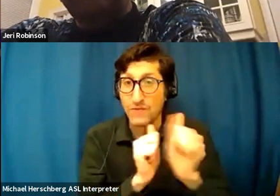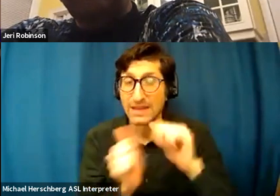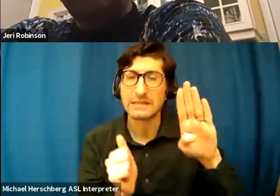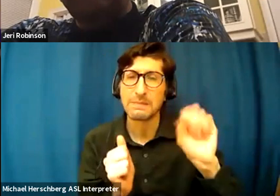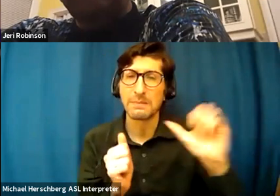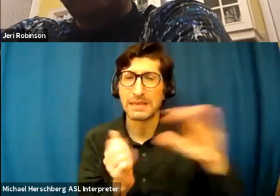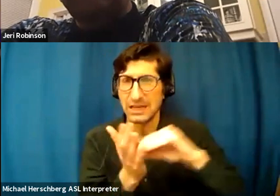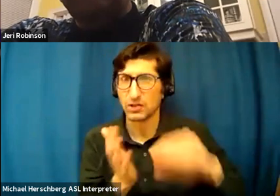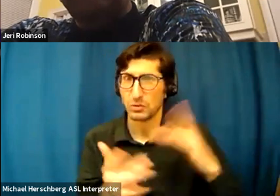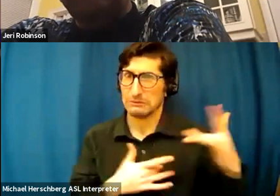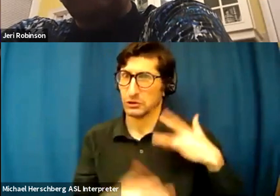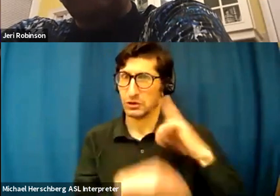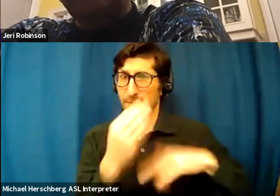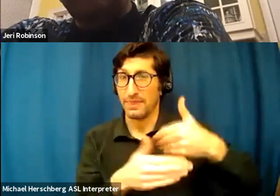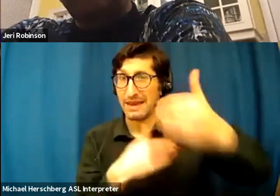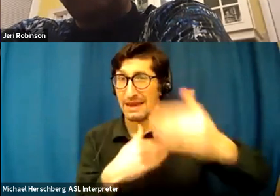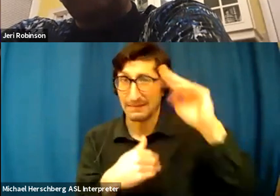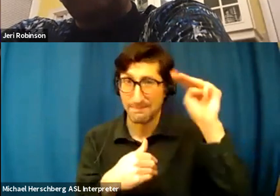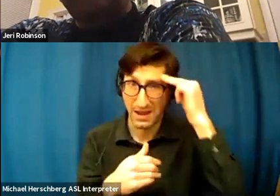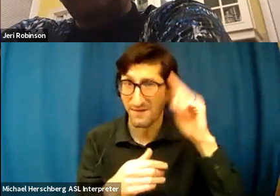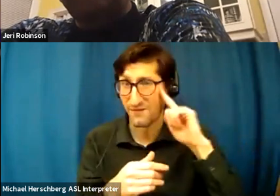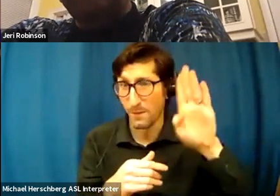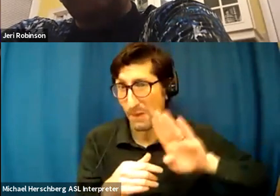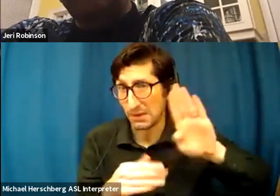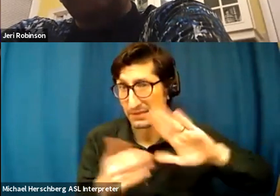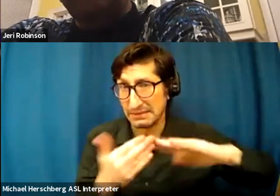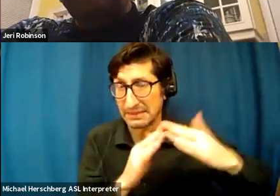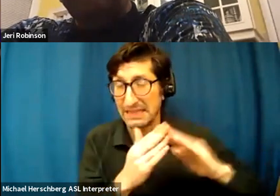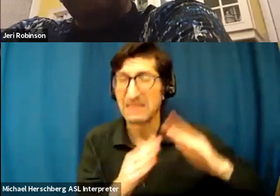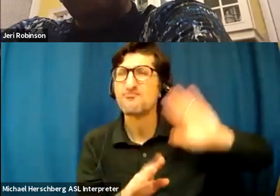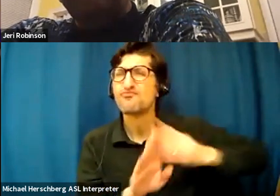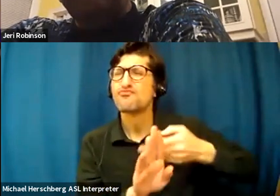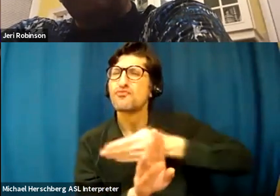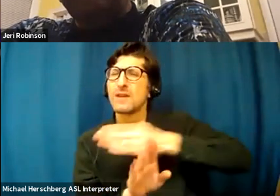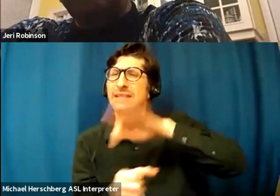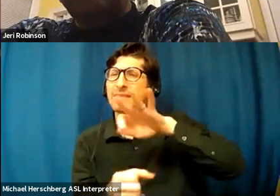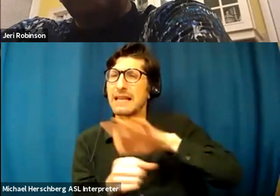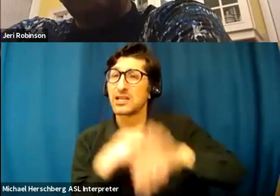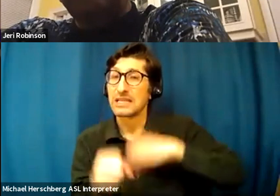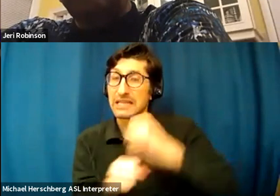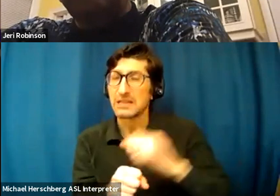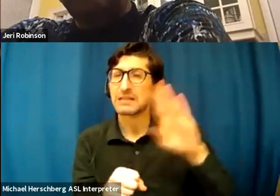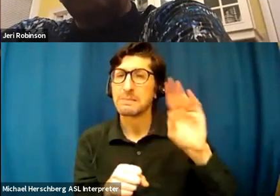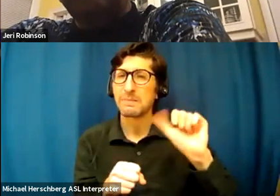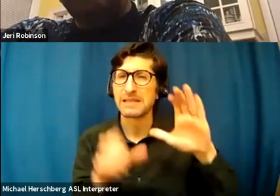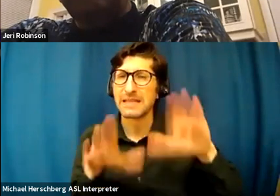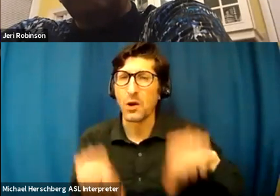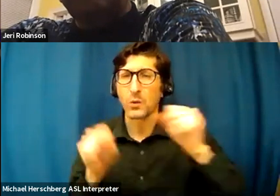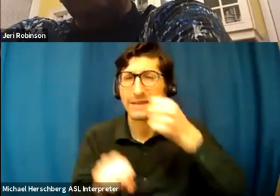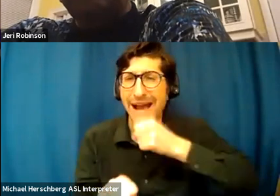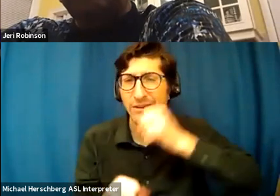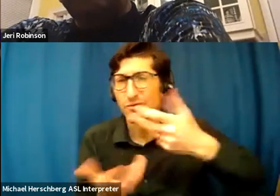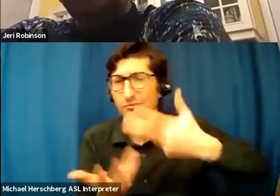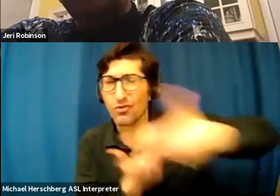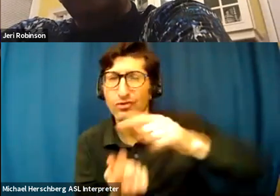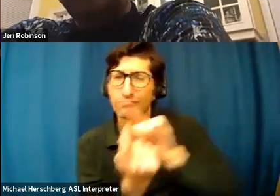very much who the next mayor of Boston will be. In previous election years, BSAC hosted ice cream socials to meet the candidates